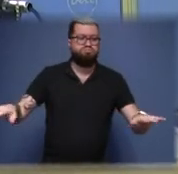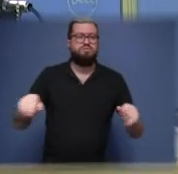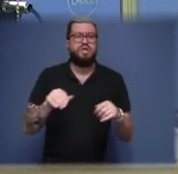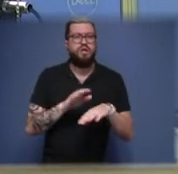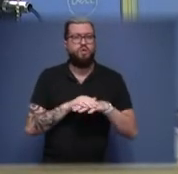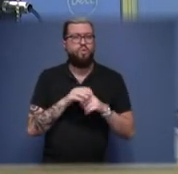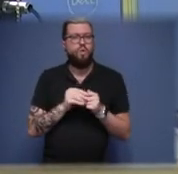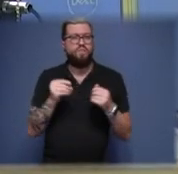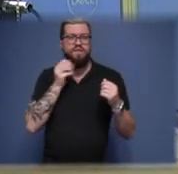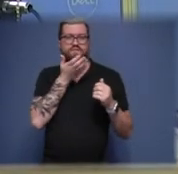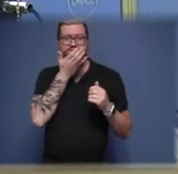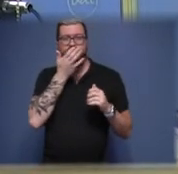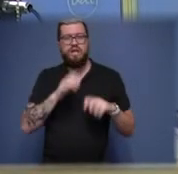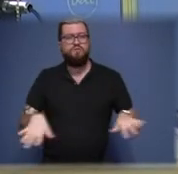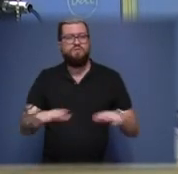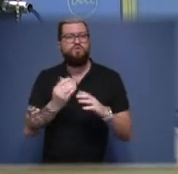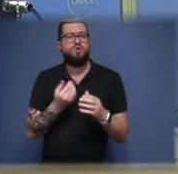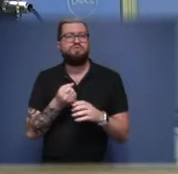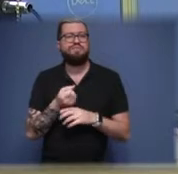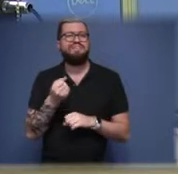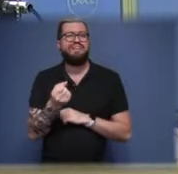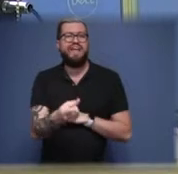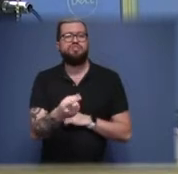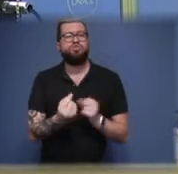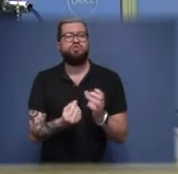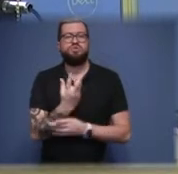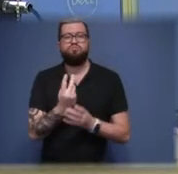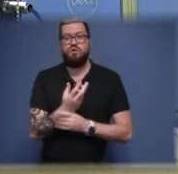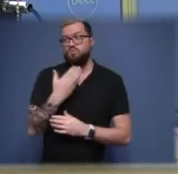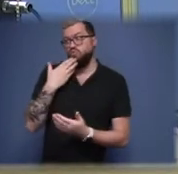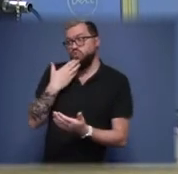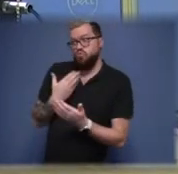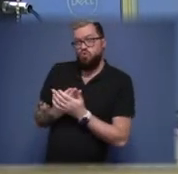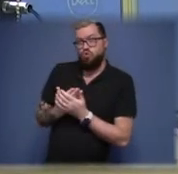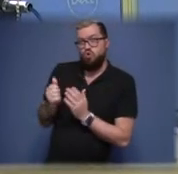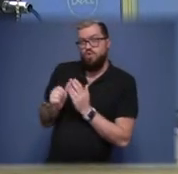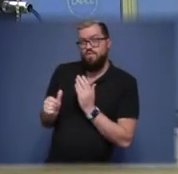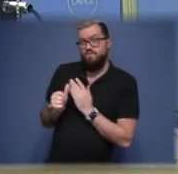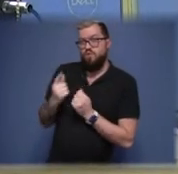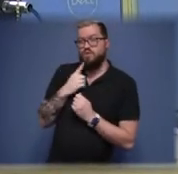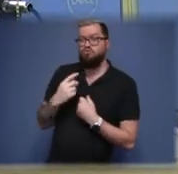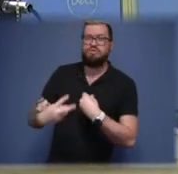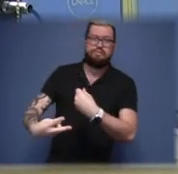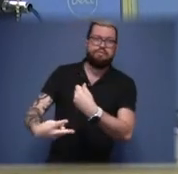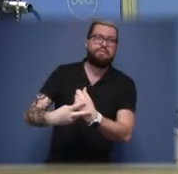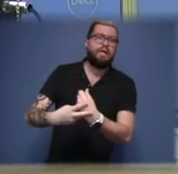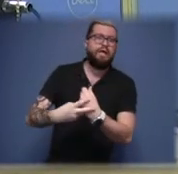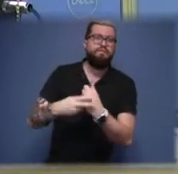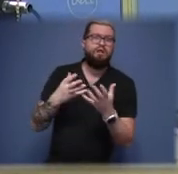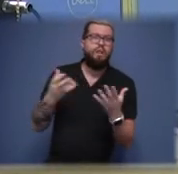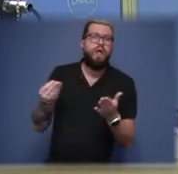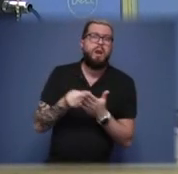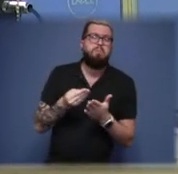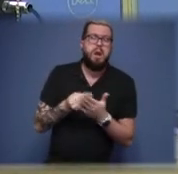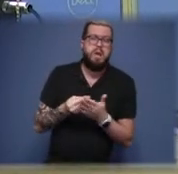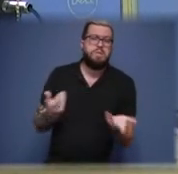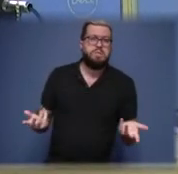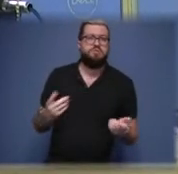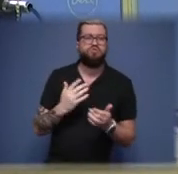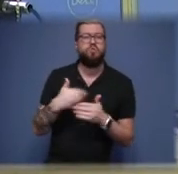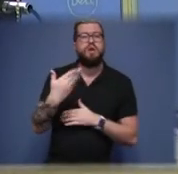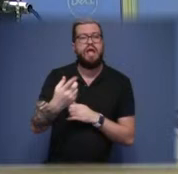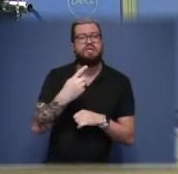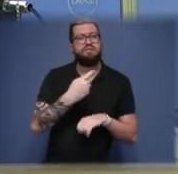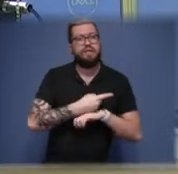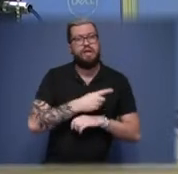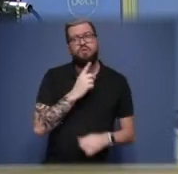fields for the coming spring because it was really good fertilizer, and plus it saved a lot of money. And then the next day he would go